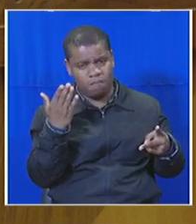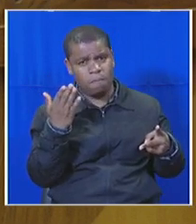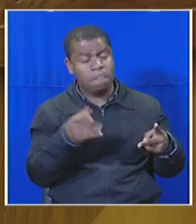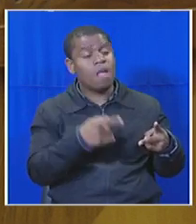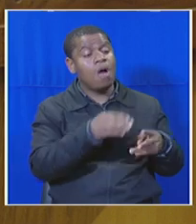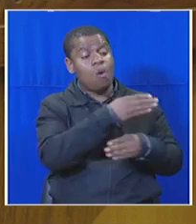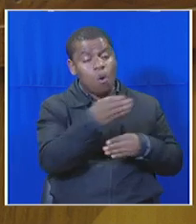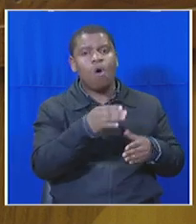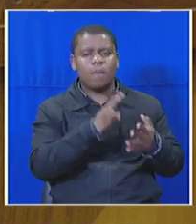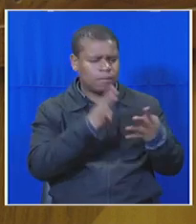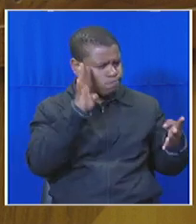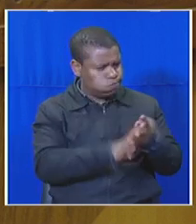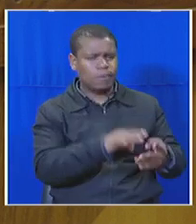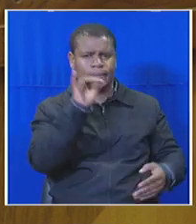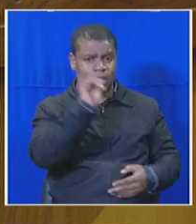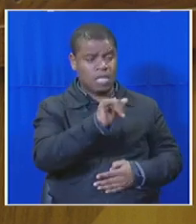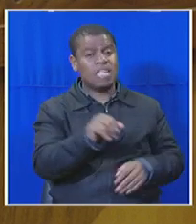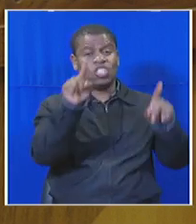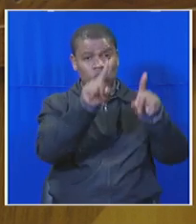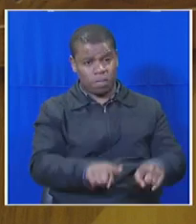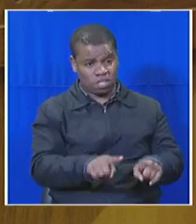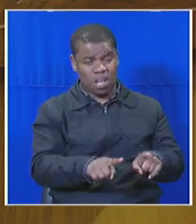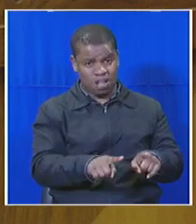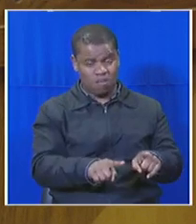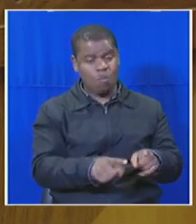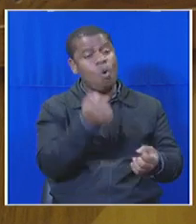We need to have special courts for this type of crime.